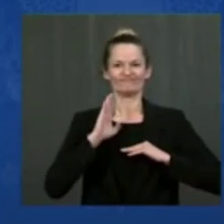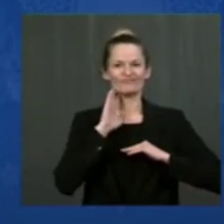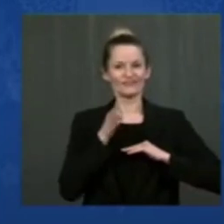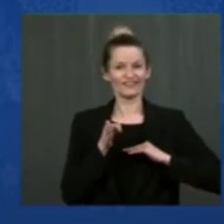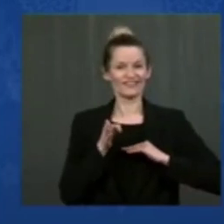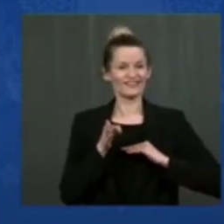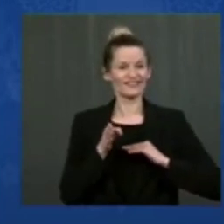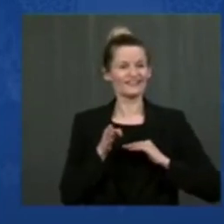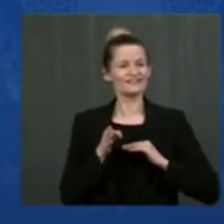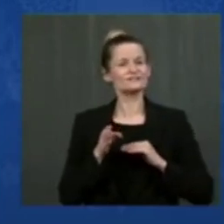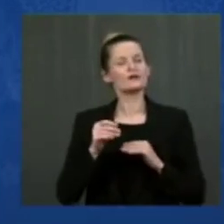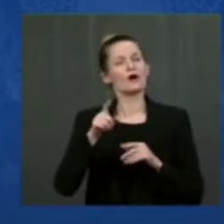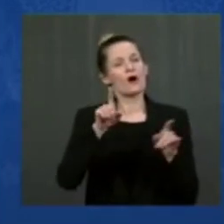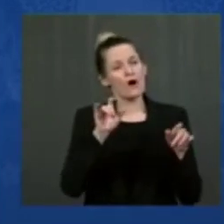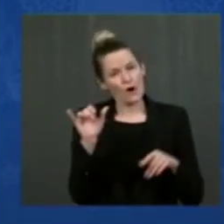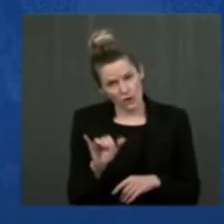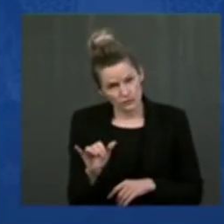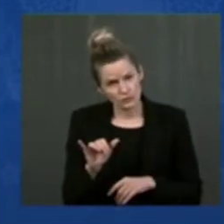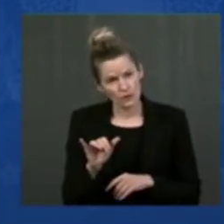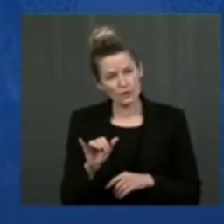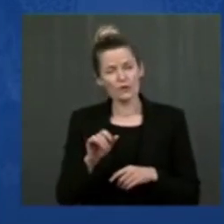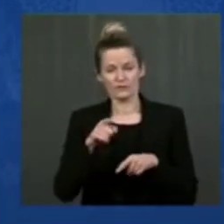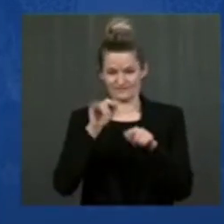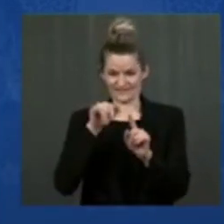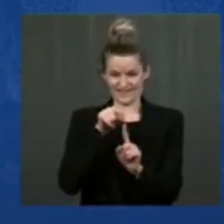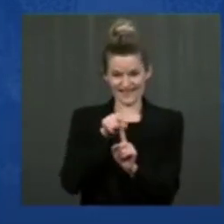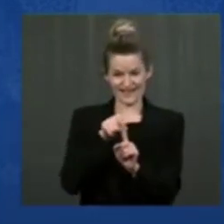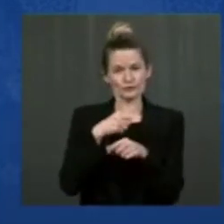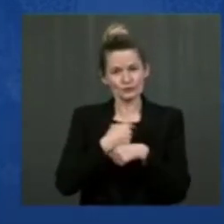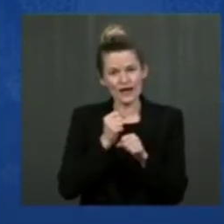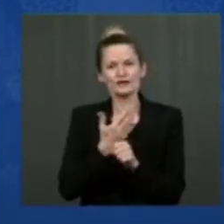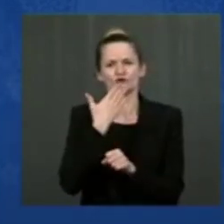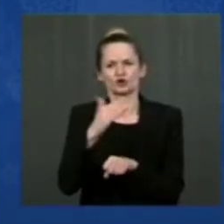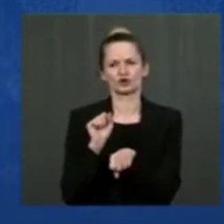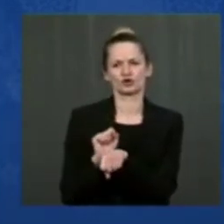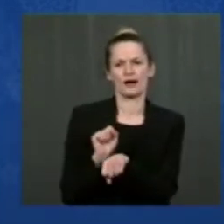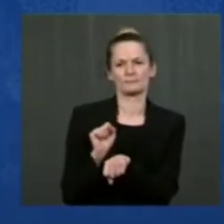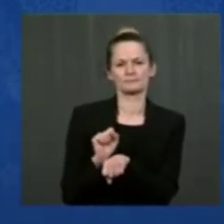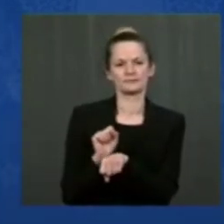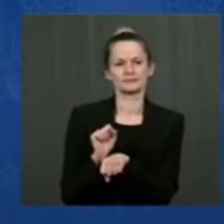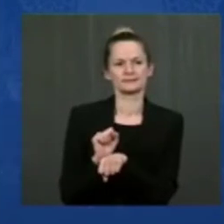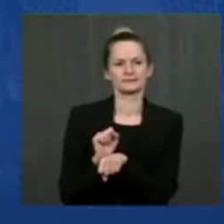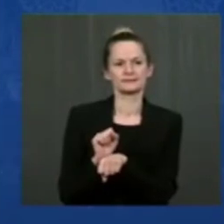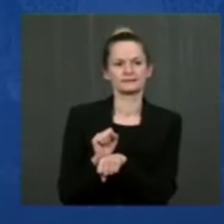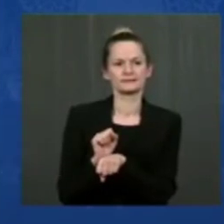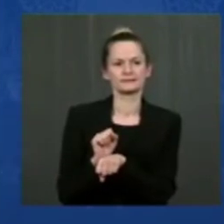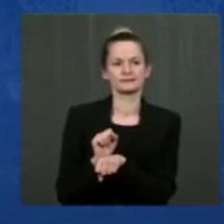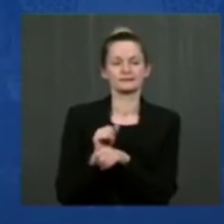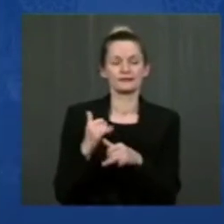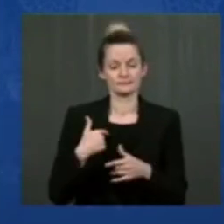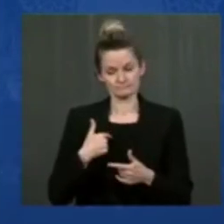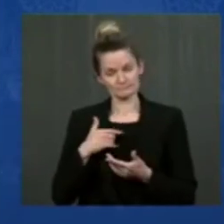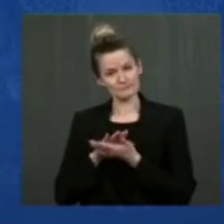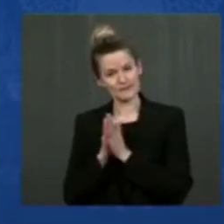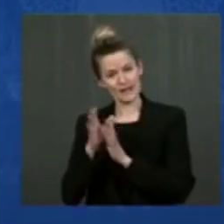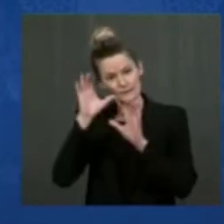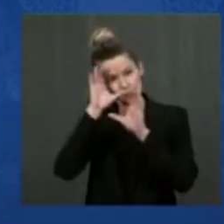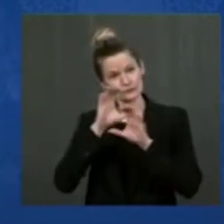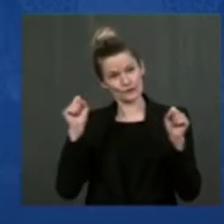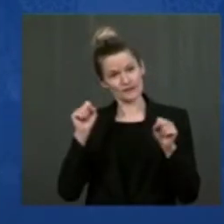stop the economic bleeding. And it was the worst bleeding since Roosevelt. We passed the American Rescue